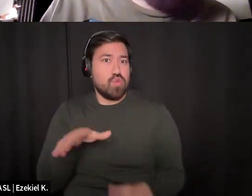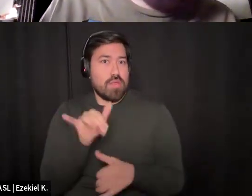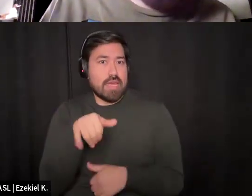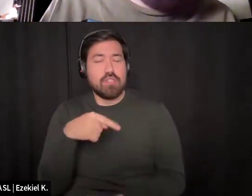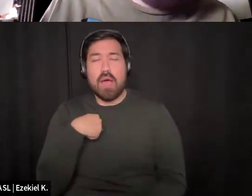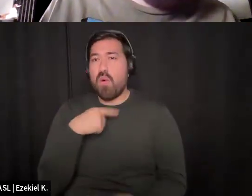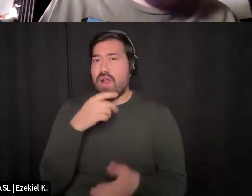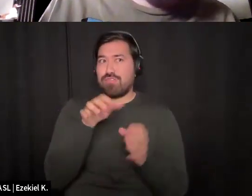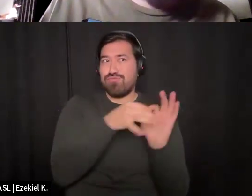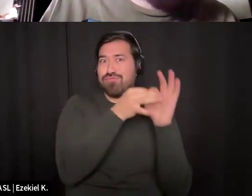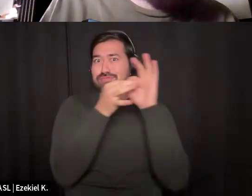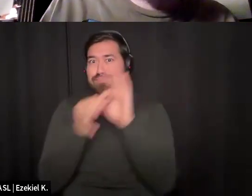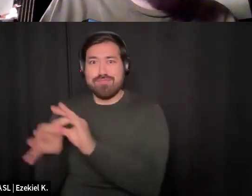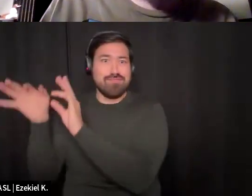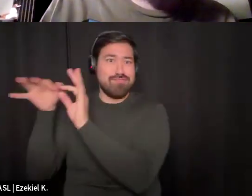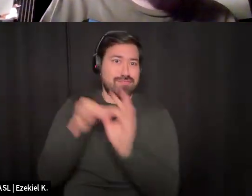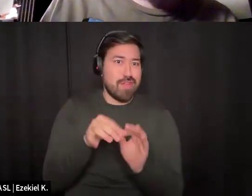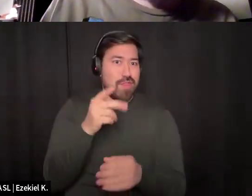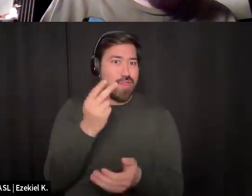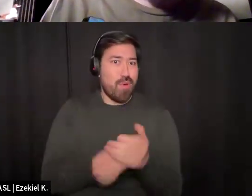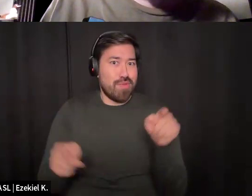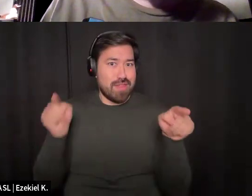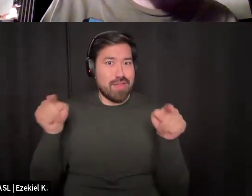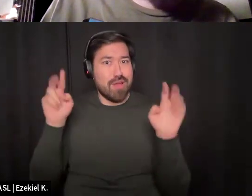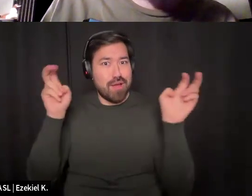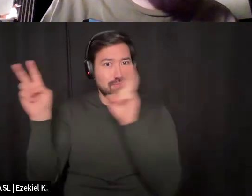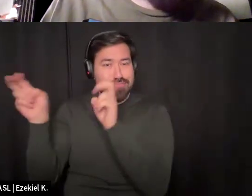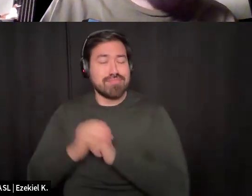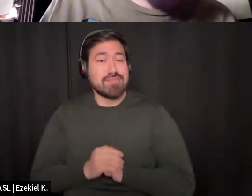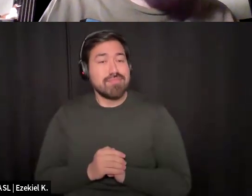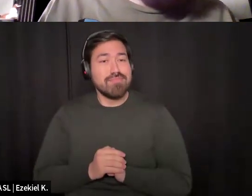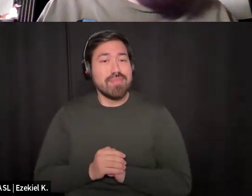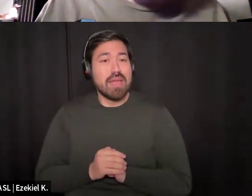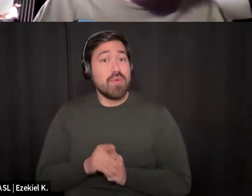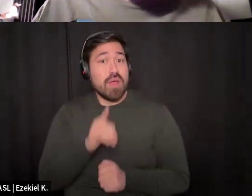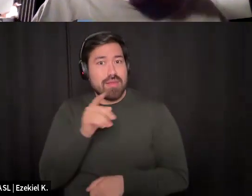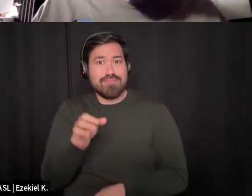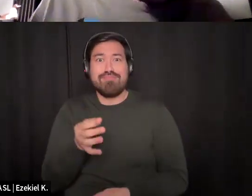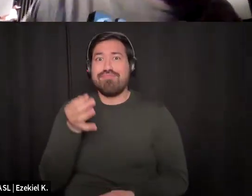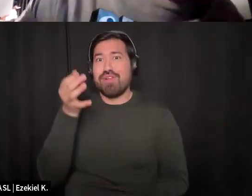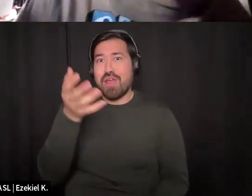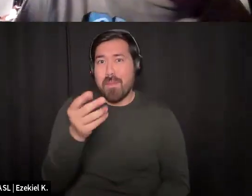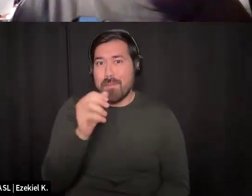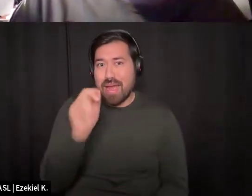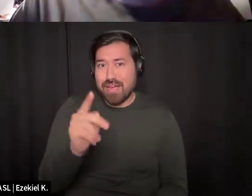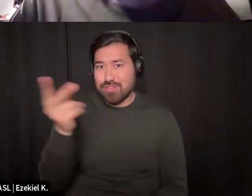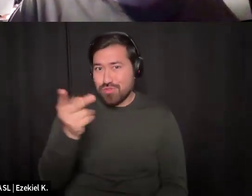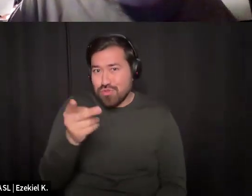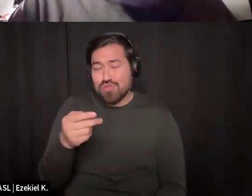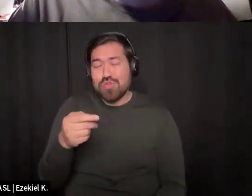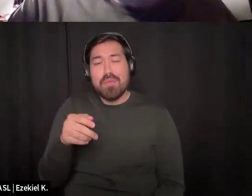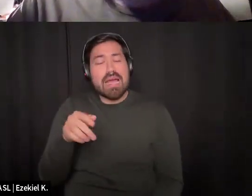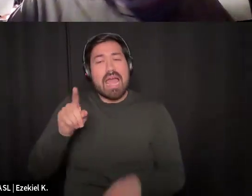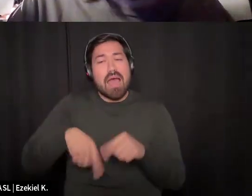draw that connection and say also that we will be putting that on YouTube. I can't put that link yet in